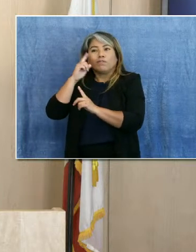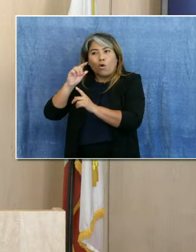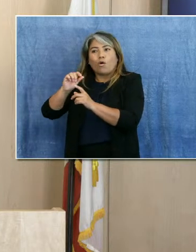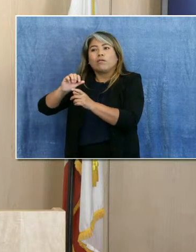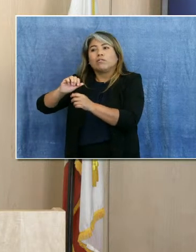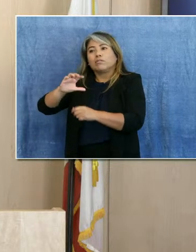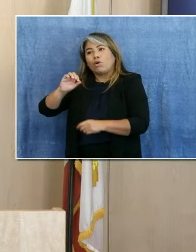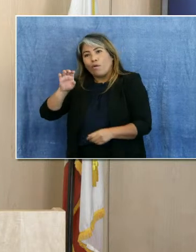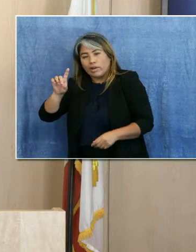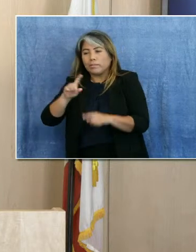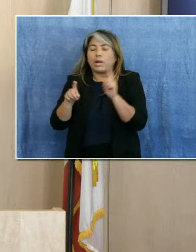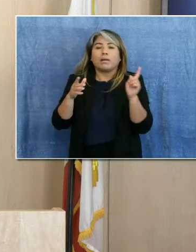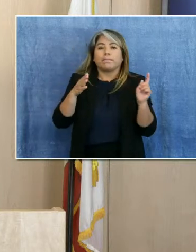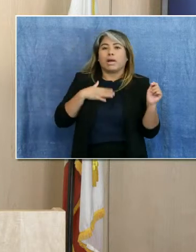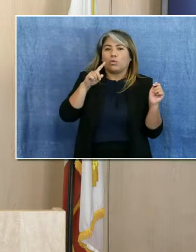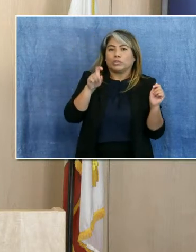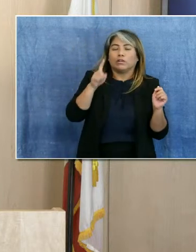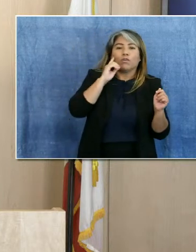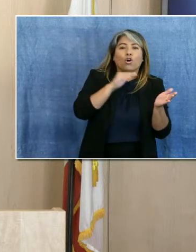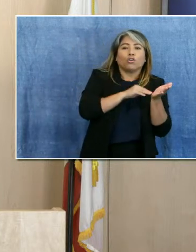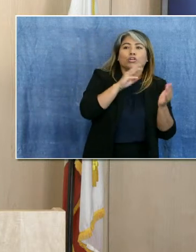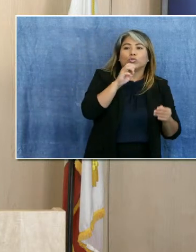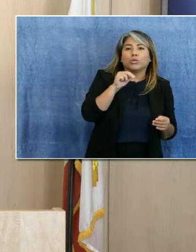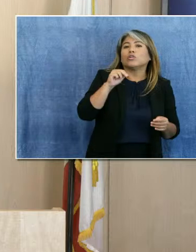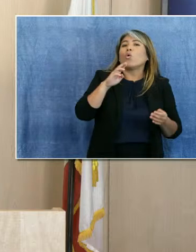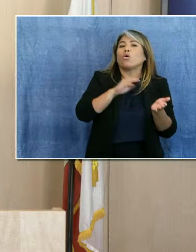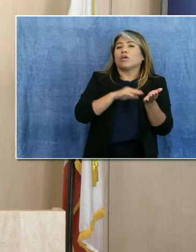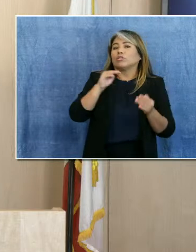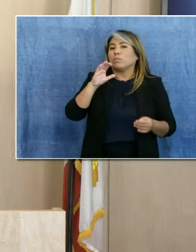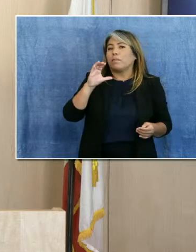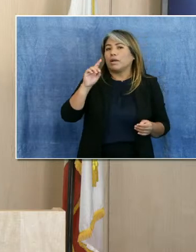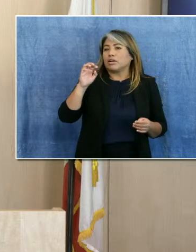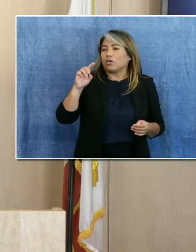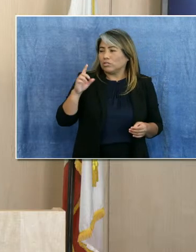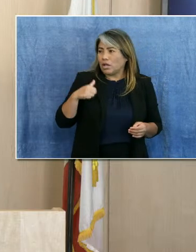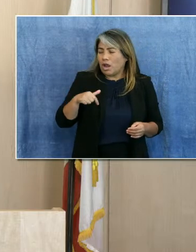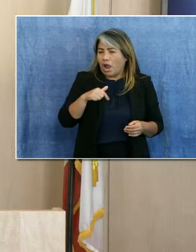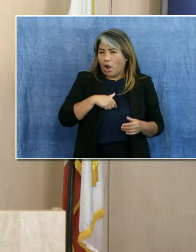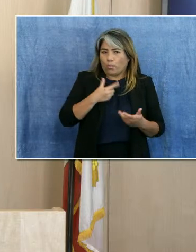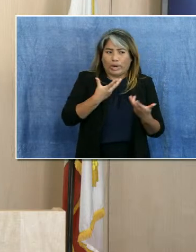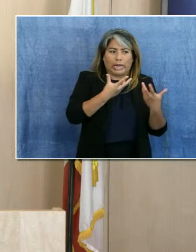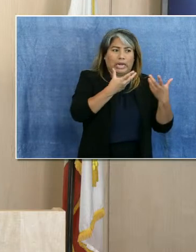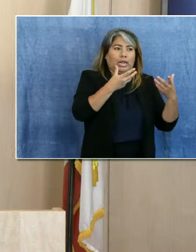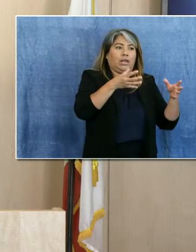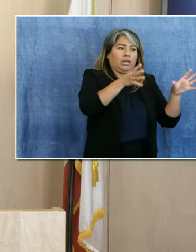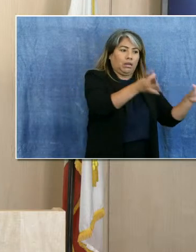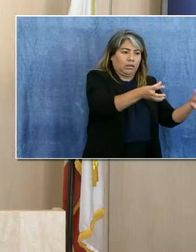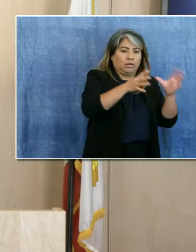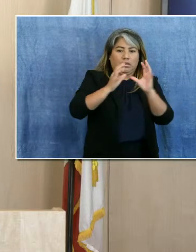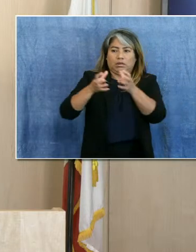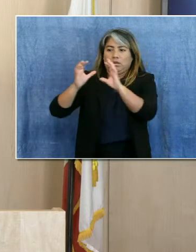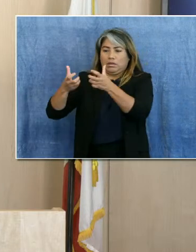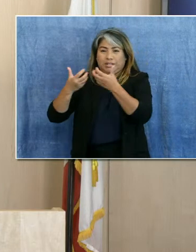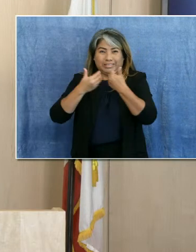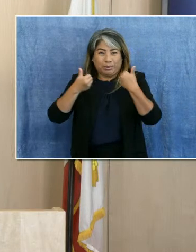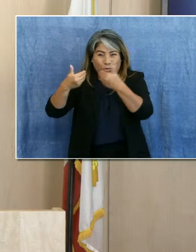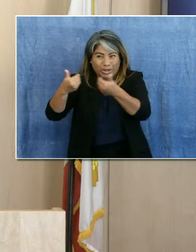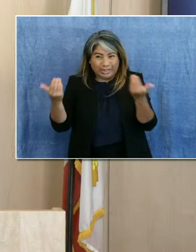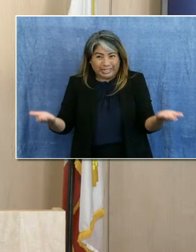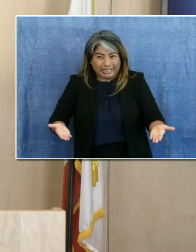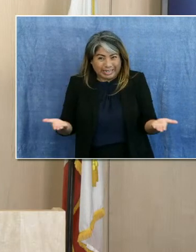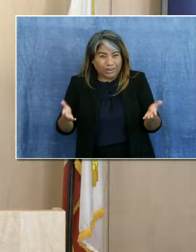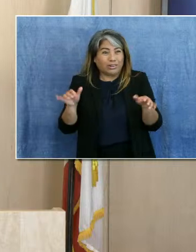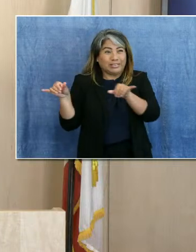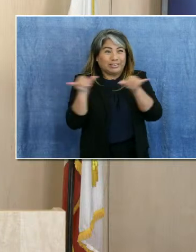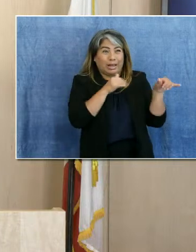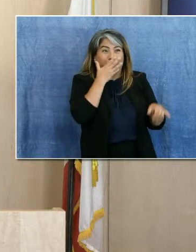So I guess my question to either Dr. Wooten or Dr. McDonald is, are we making this differentiation here? And to pick an extreme